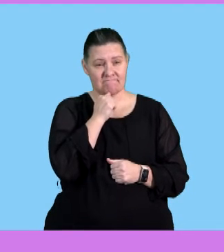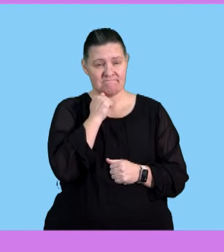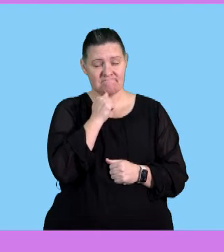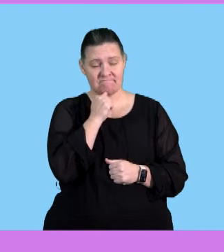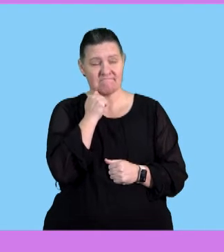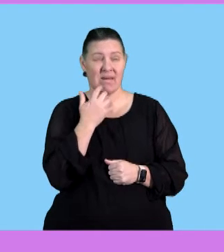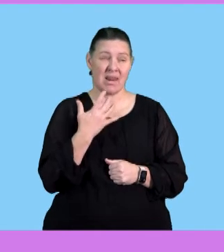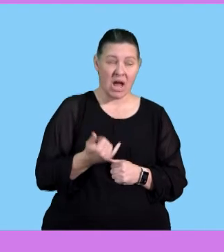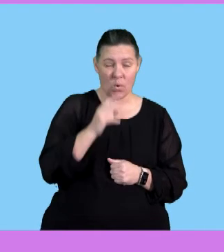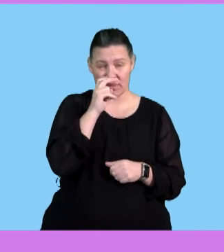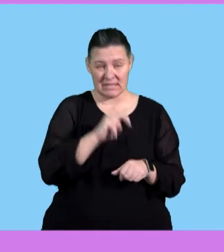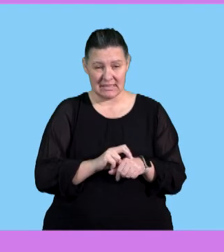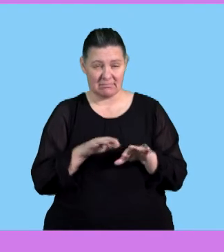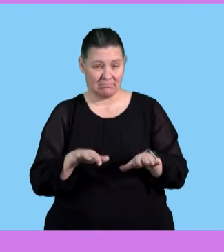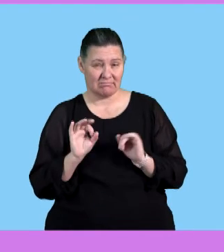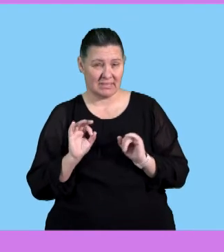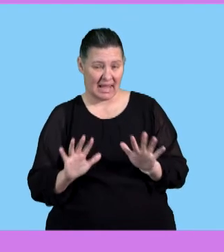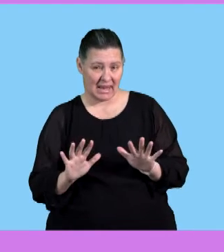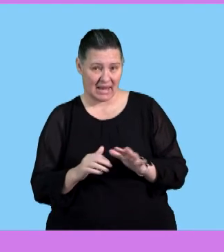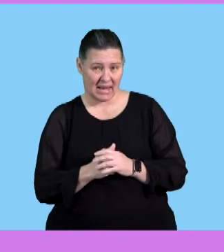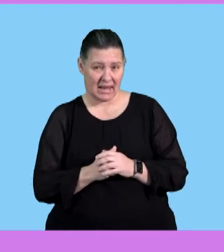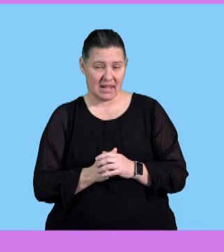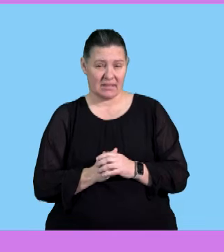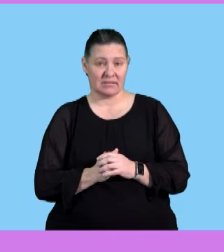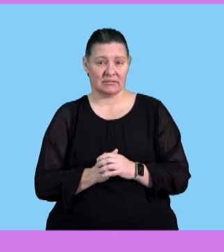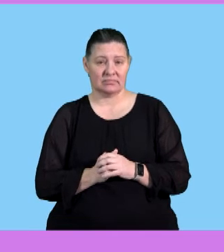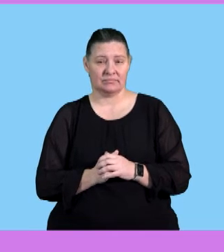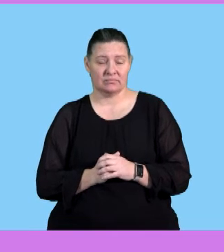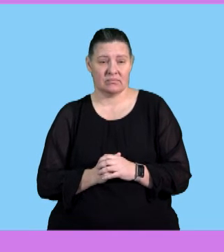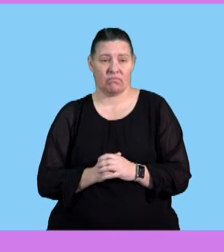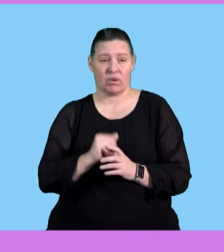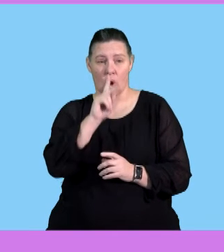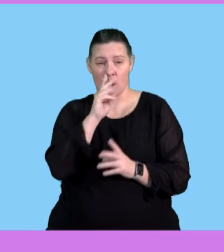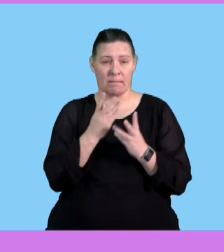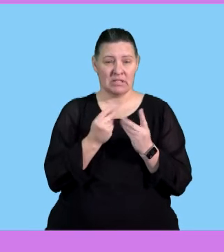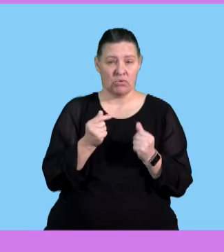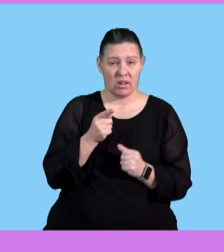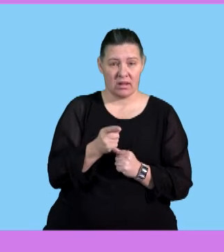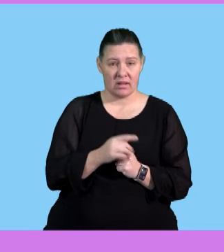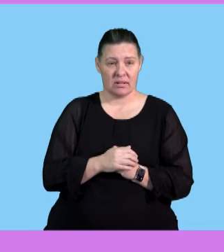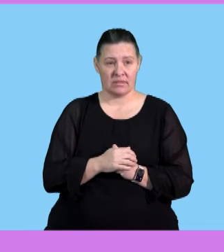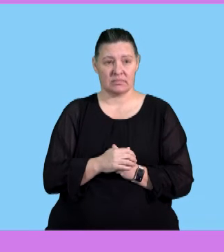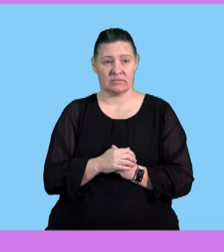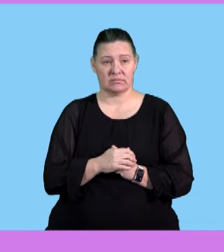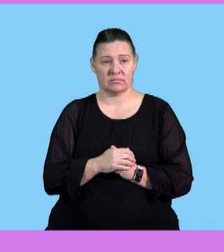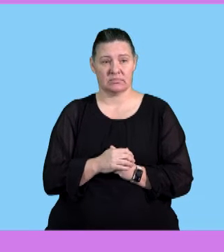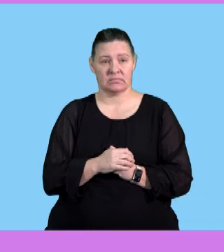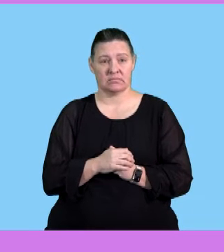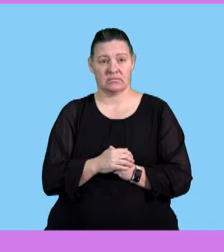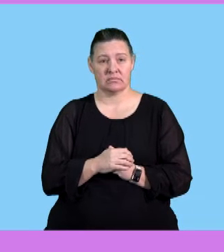and now she needs to make 10 dresses. So if we look at the materials,